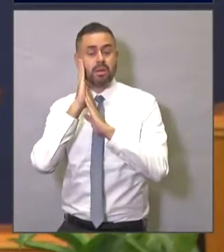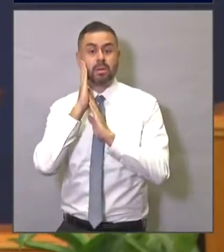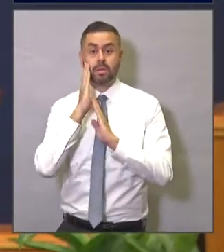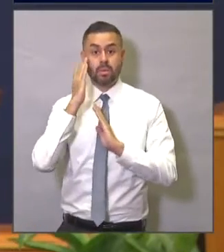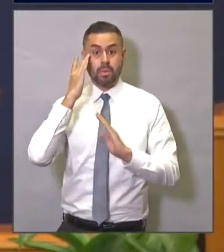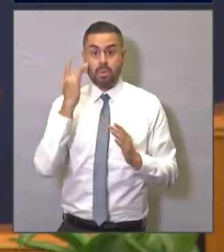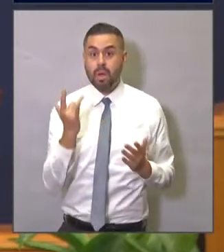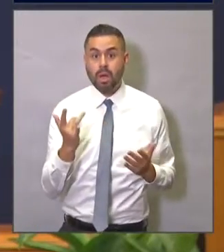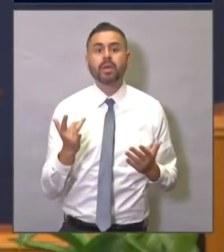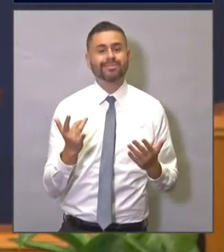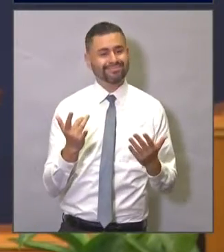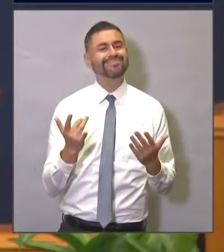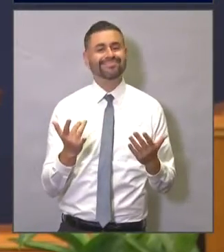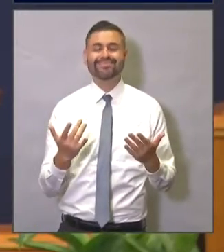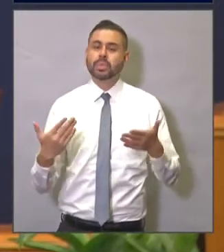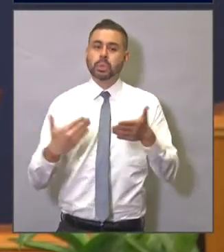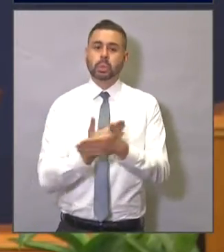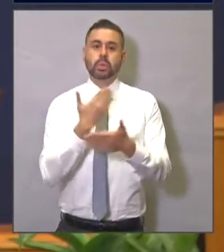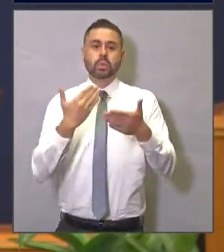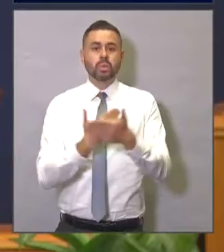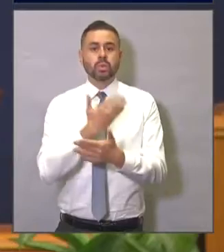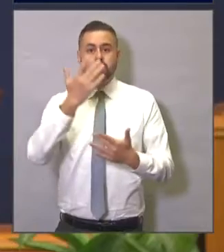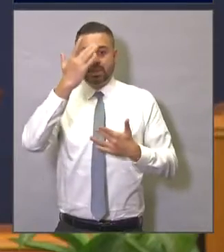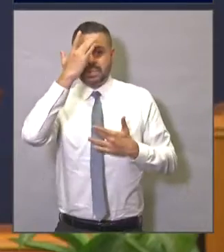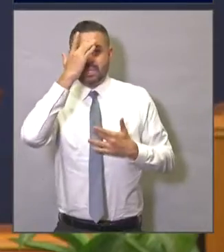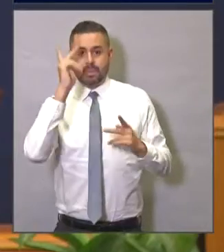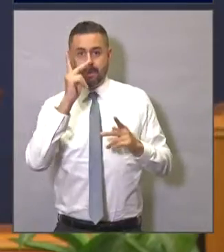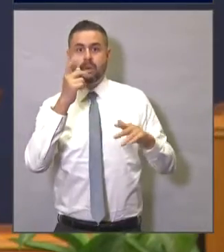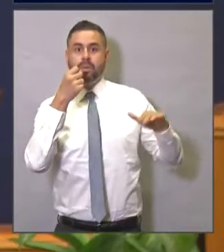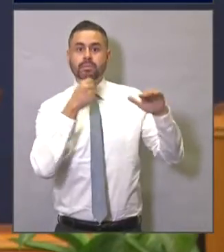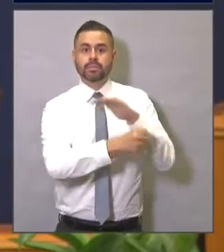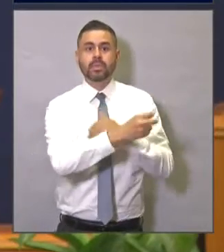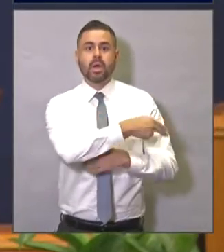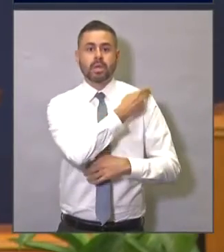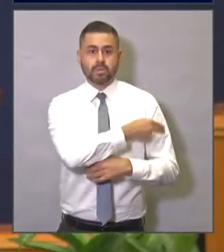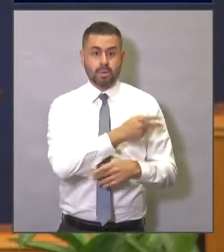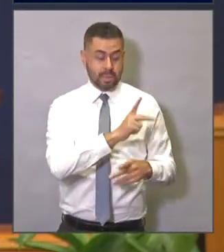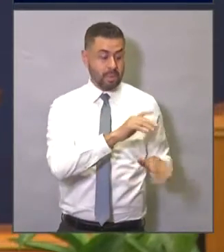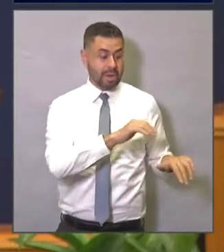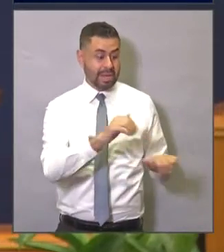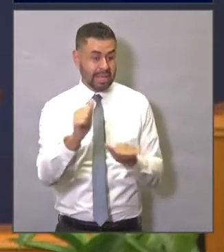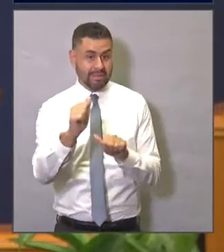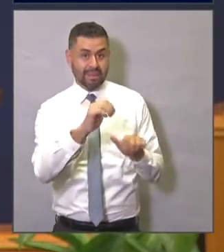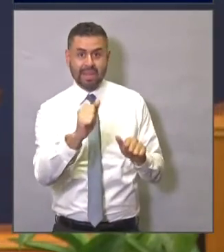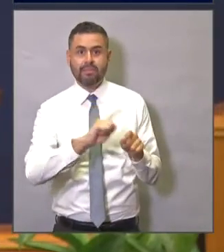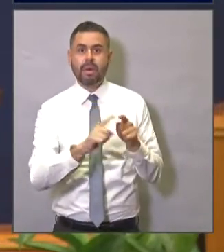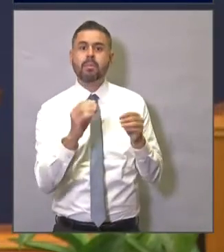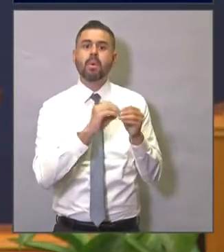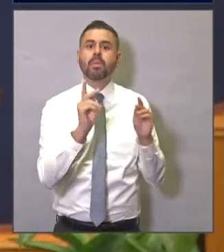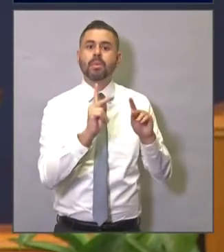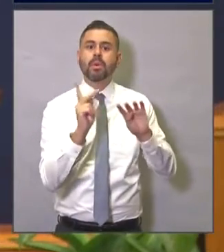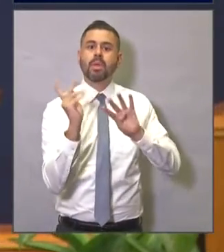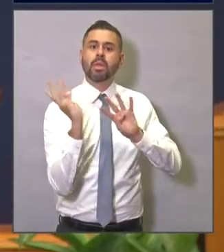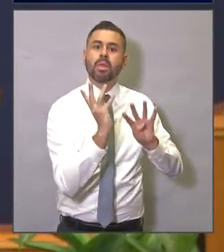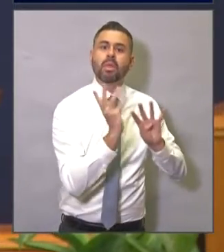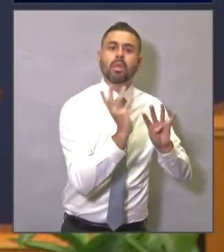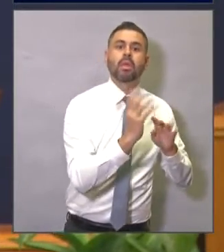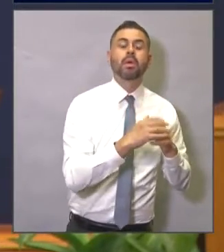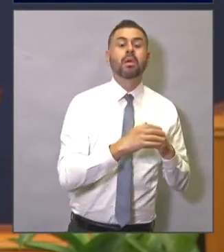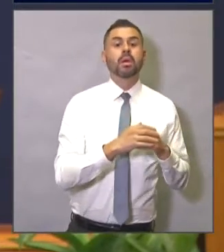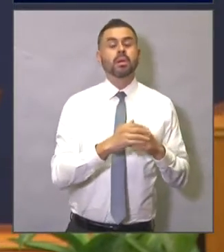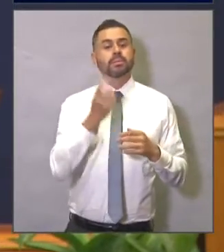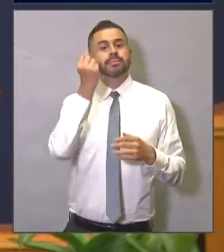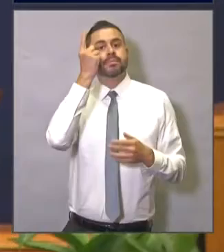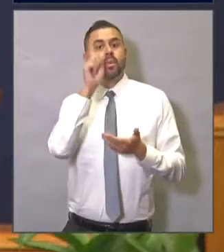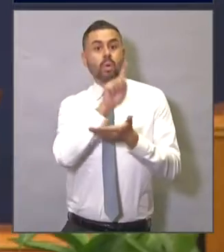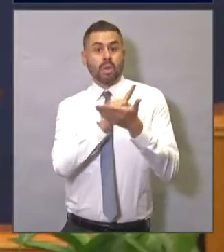large number of new admissions that are outpacing the discharges. Last week, I shared that the model projected that within 1